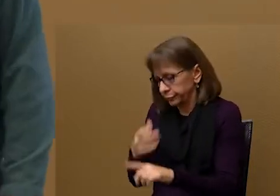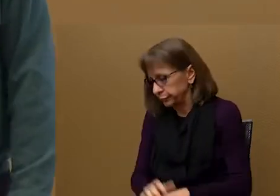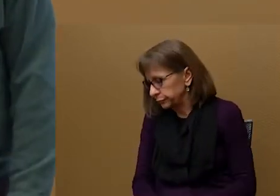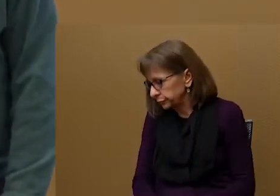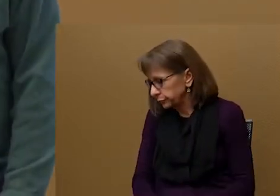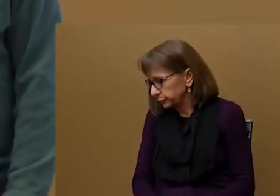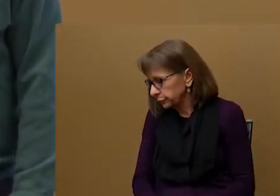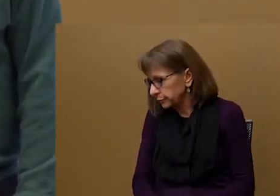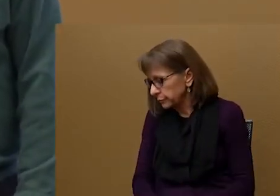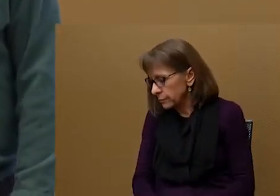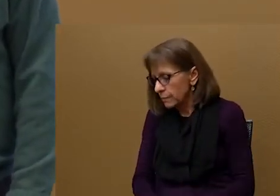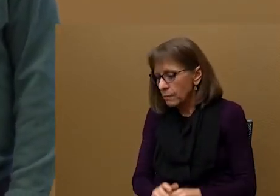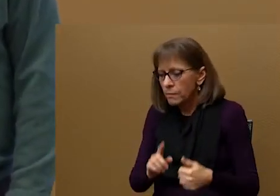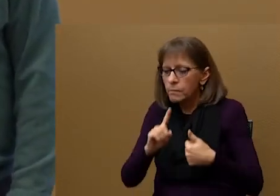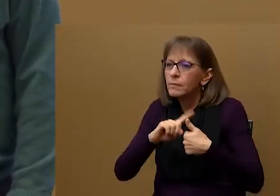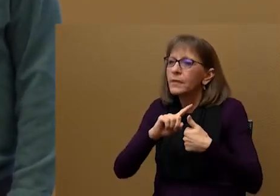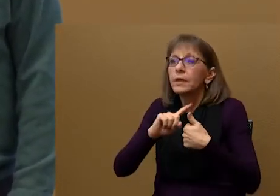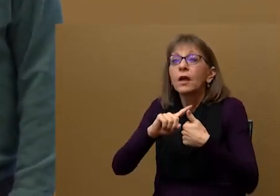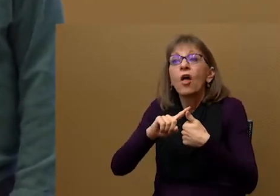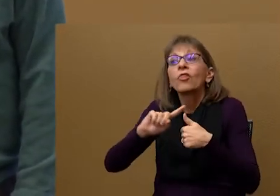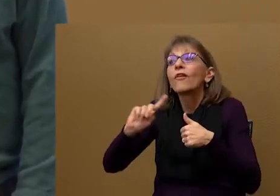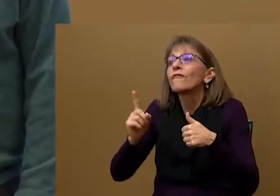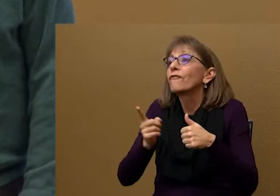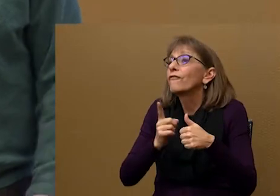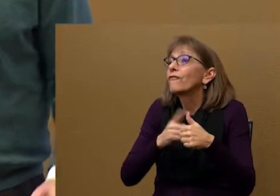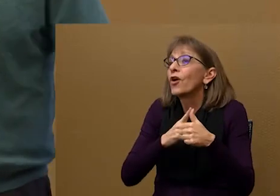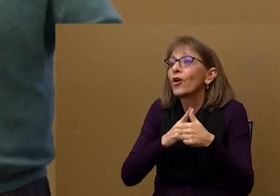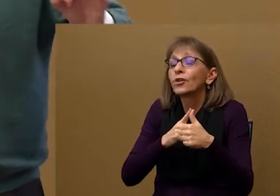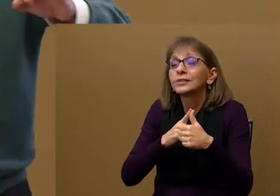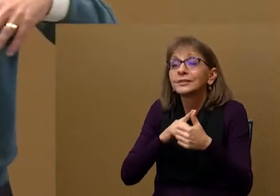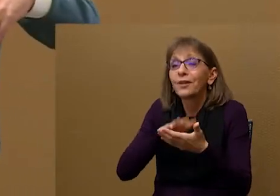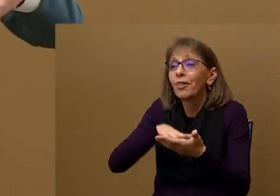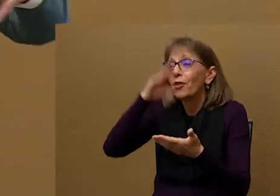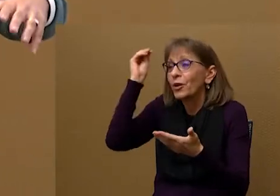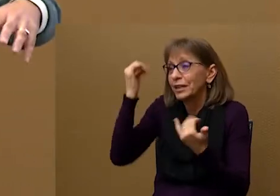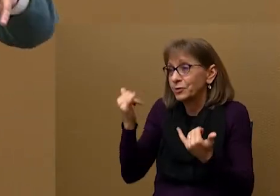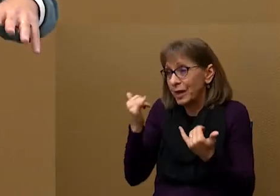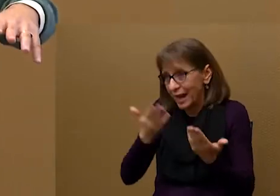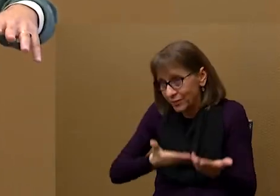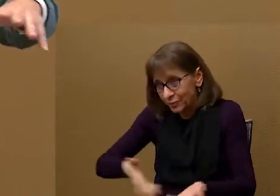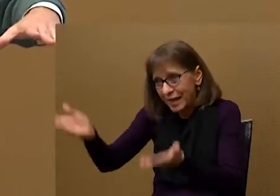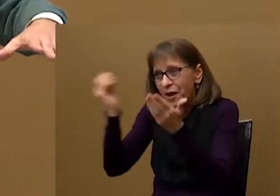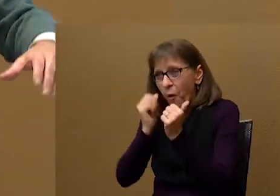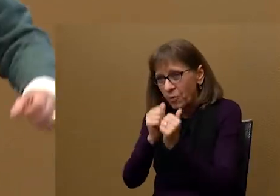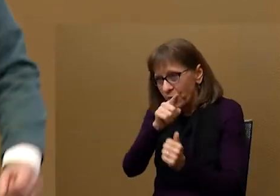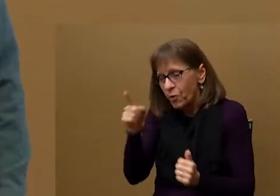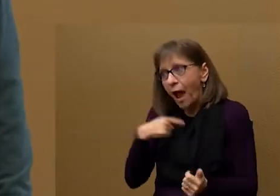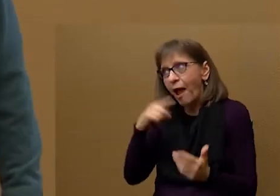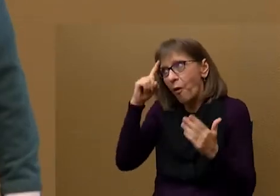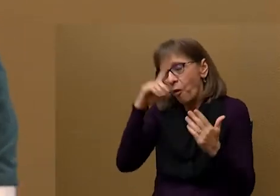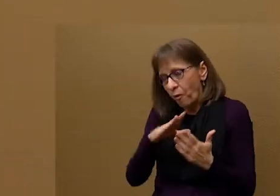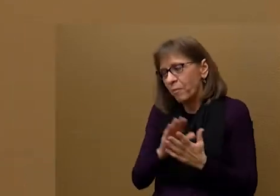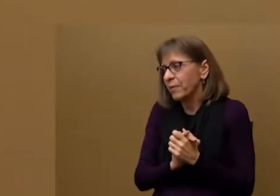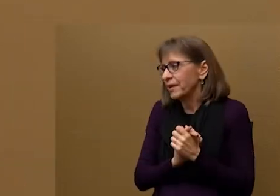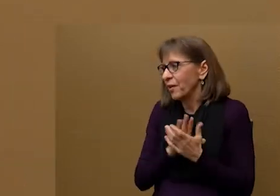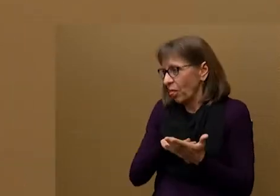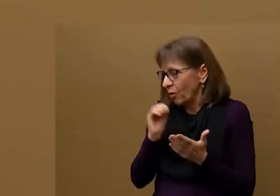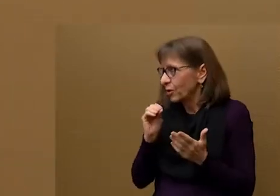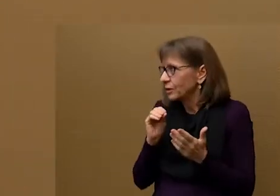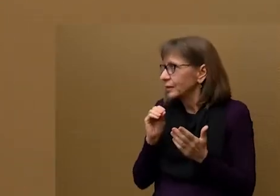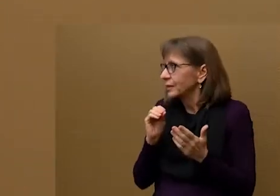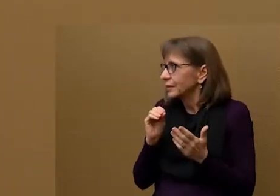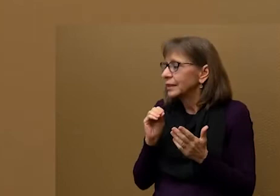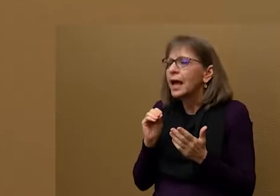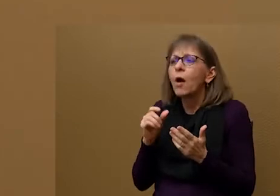each. And so the first take-home message of the day, I hope, is,